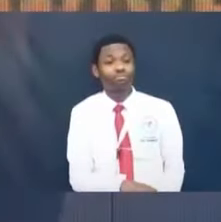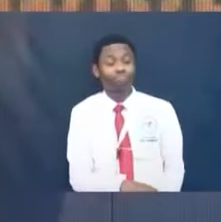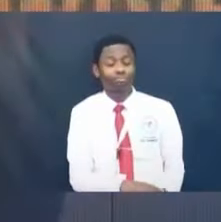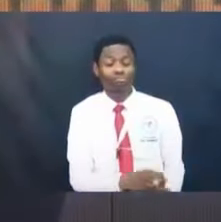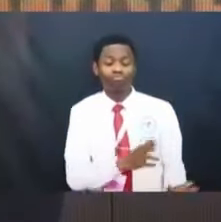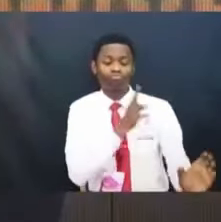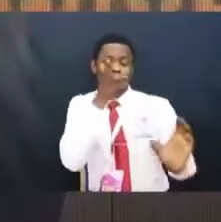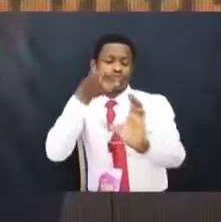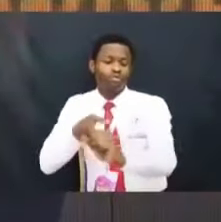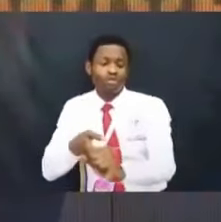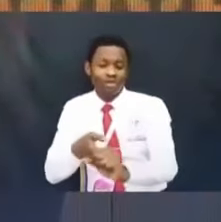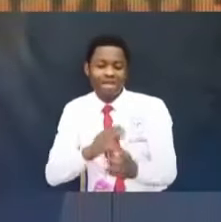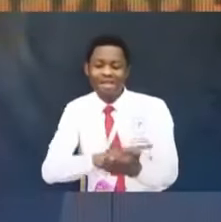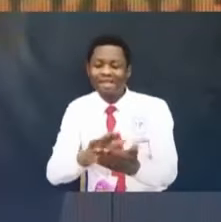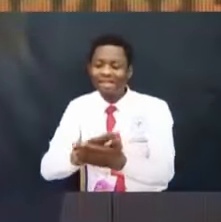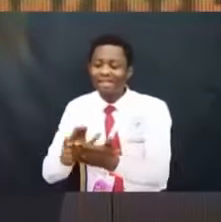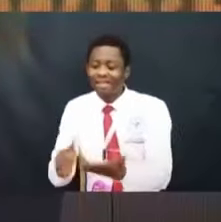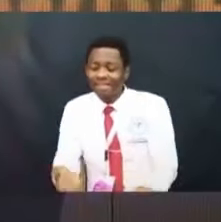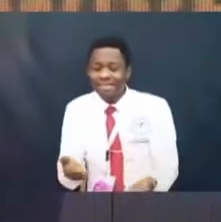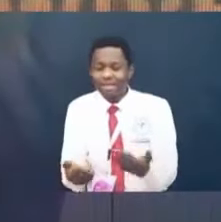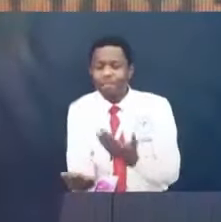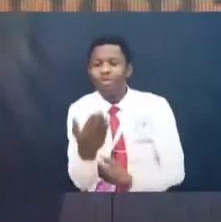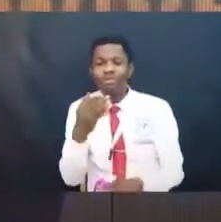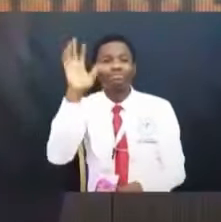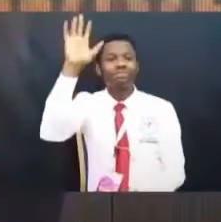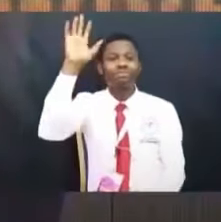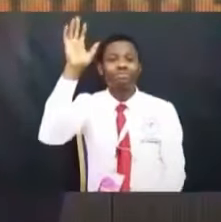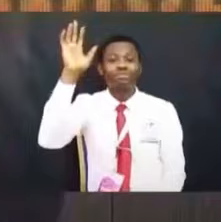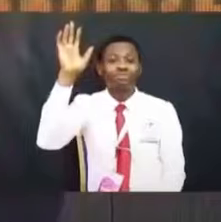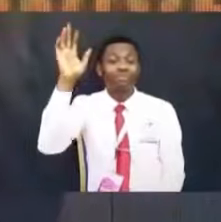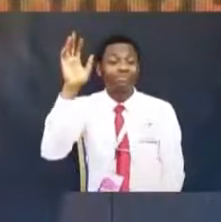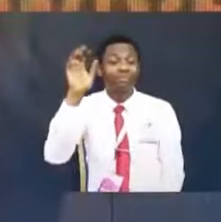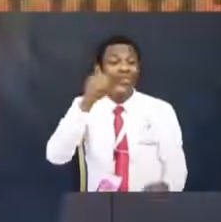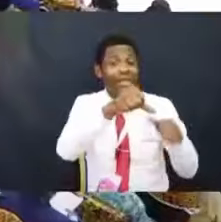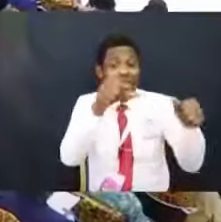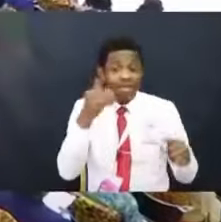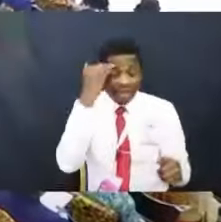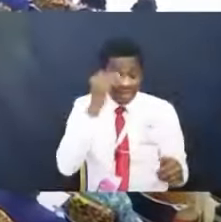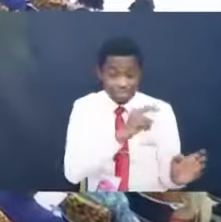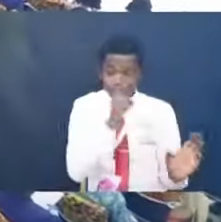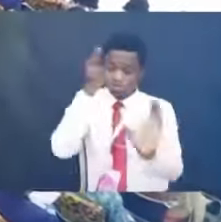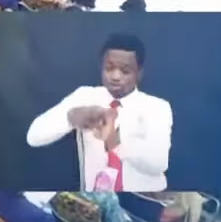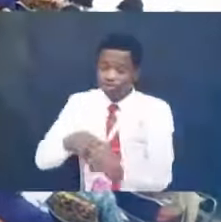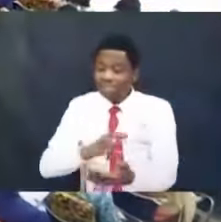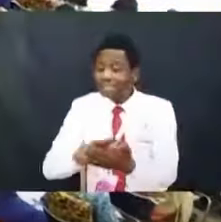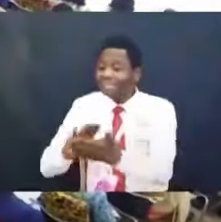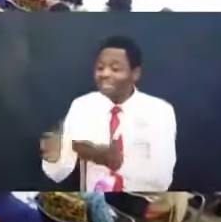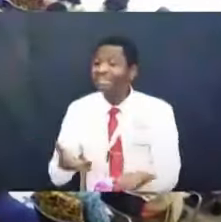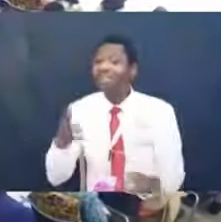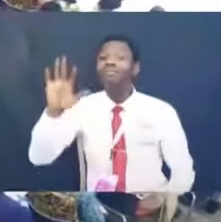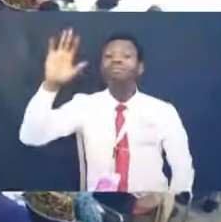this place this morning? Shall I see by hand any area head that got involved in the cleaning of this place this